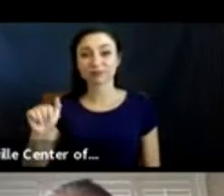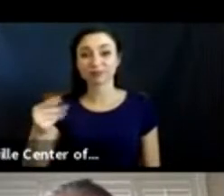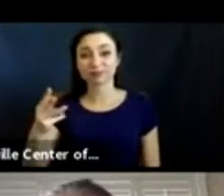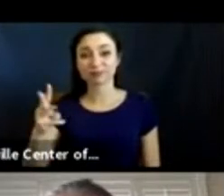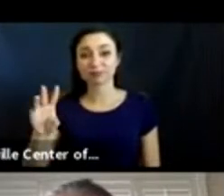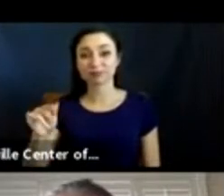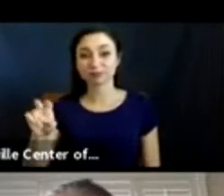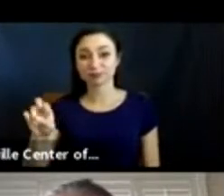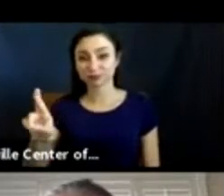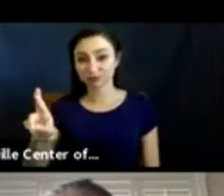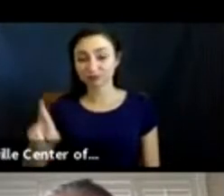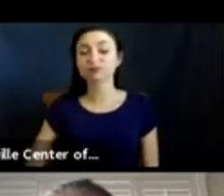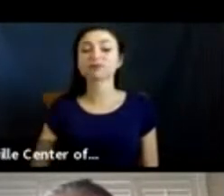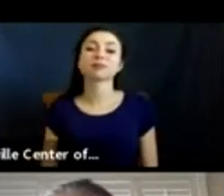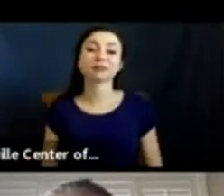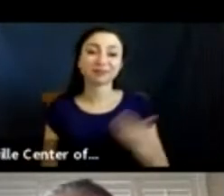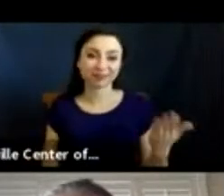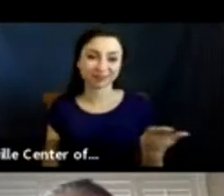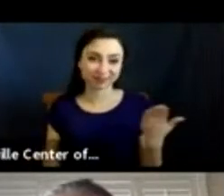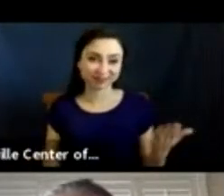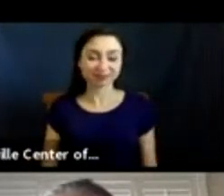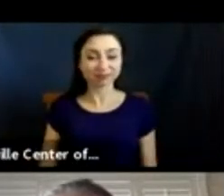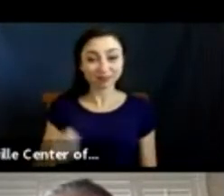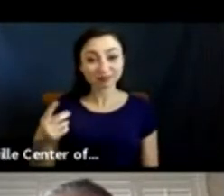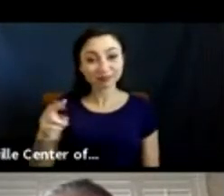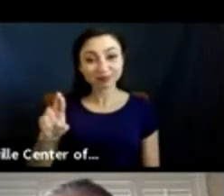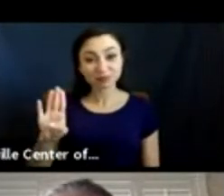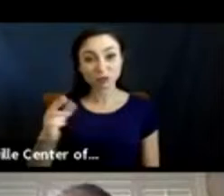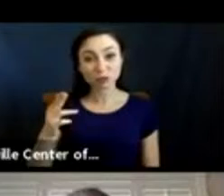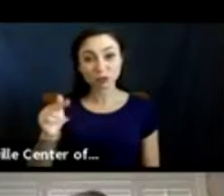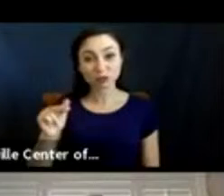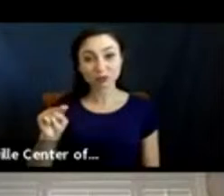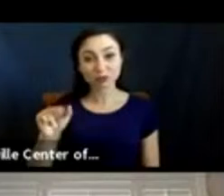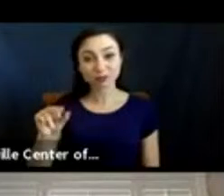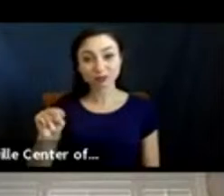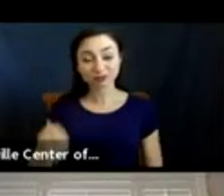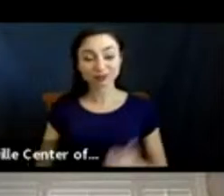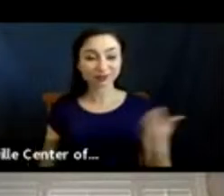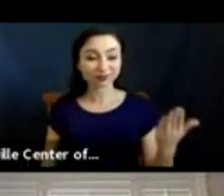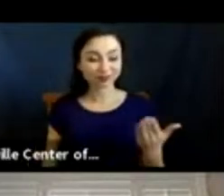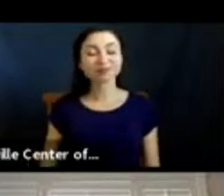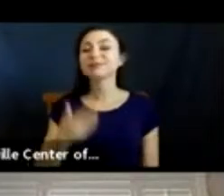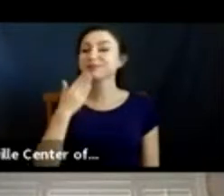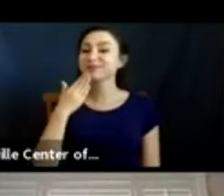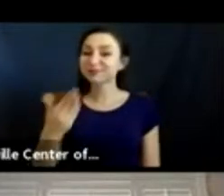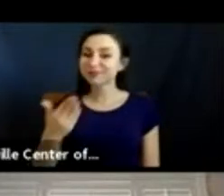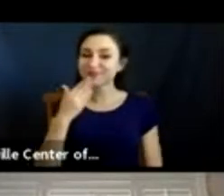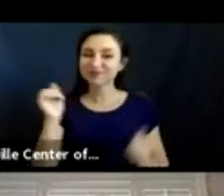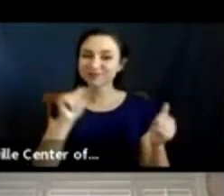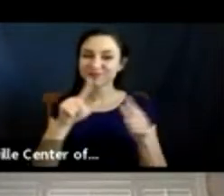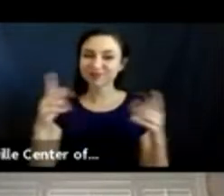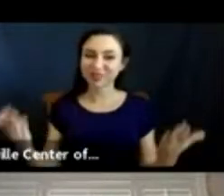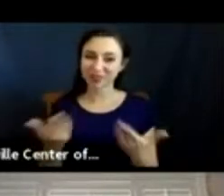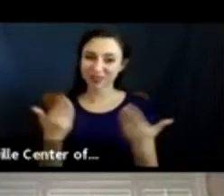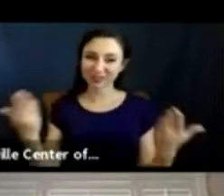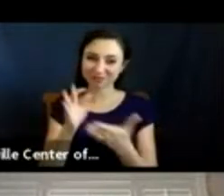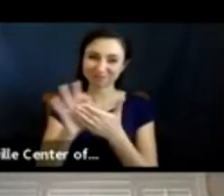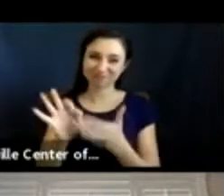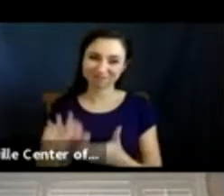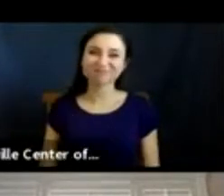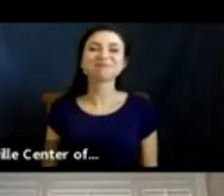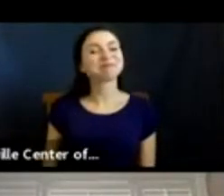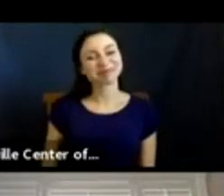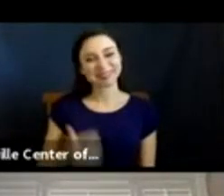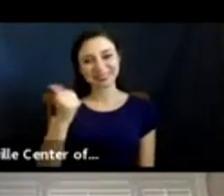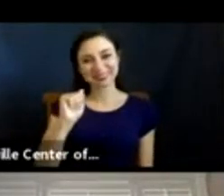Present. Dr. Buchanan. Here. Thank you. All present and accounted for. 10 members